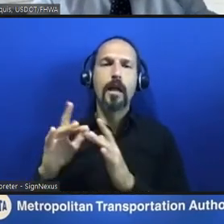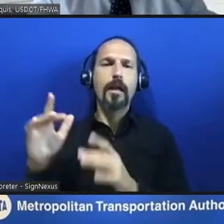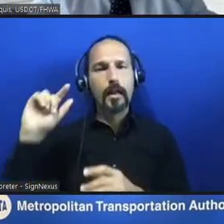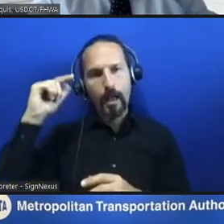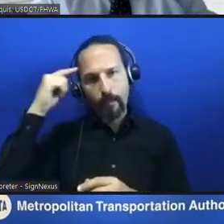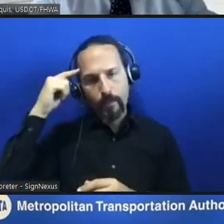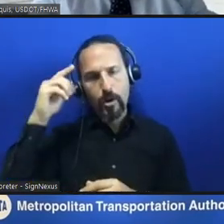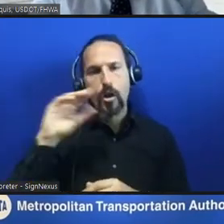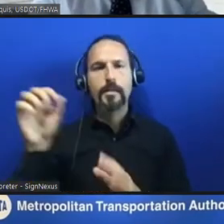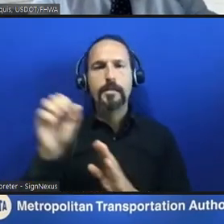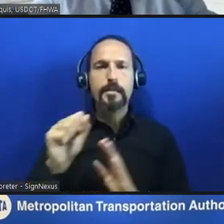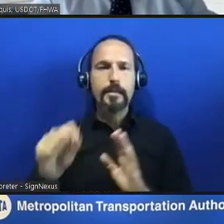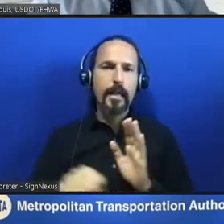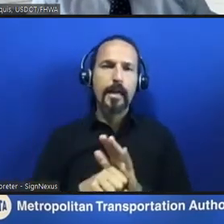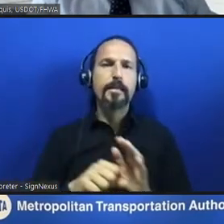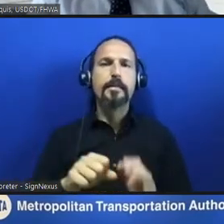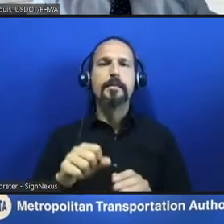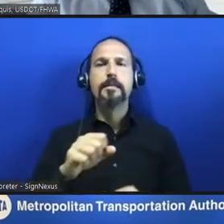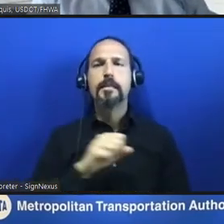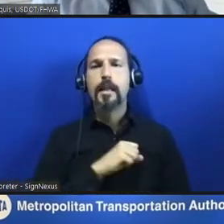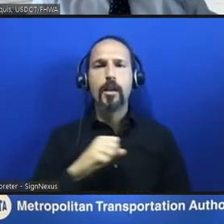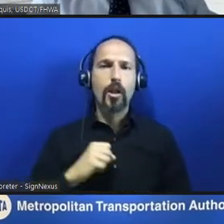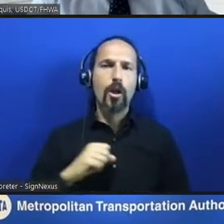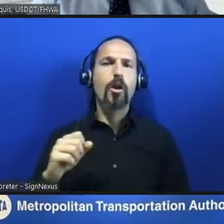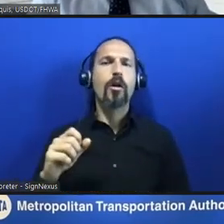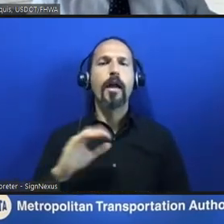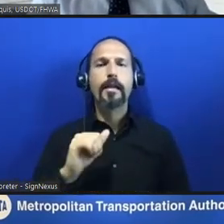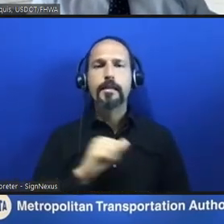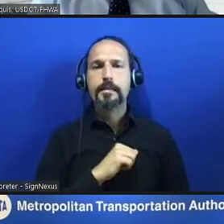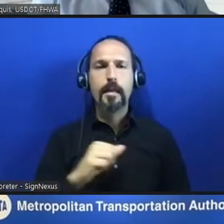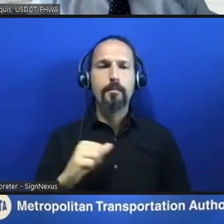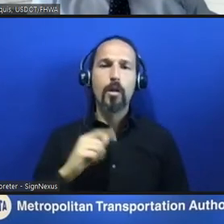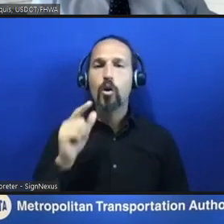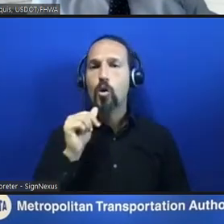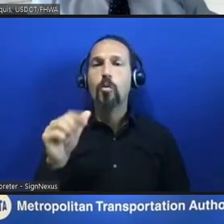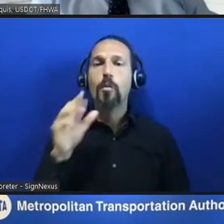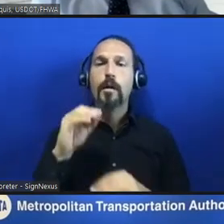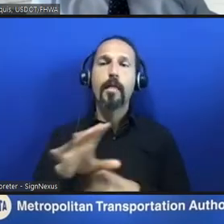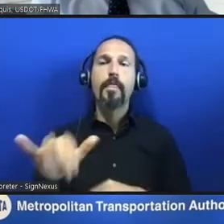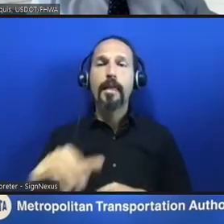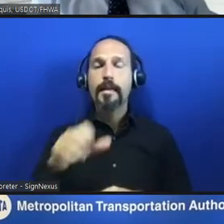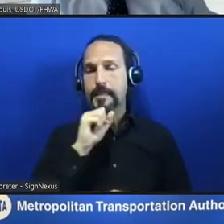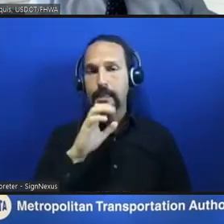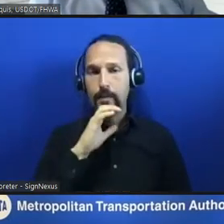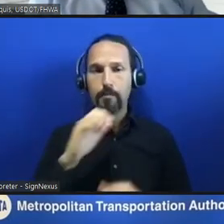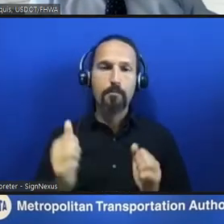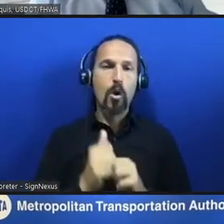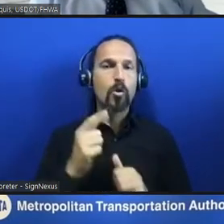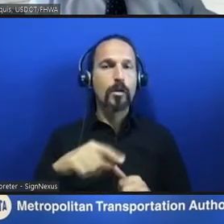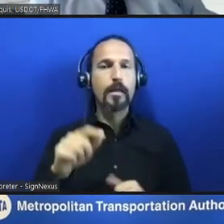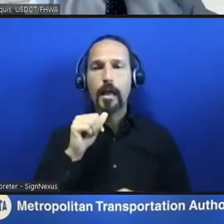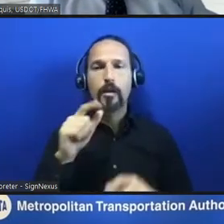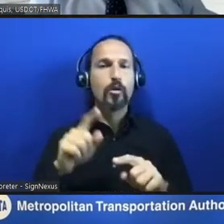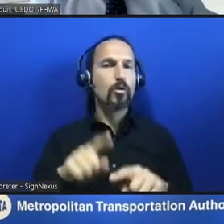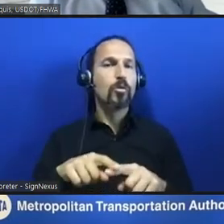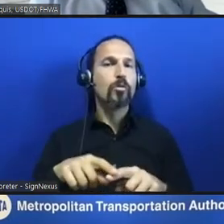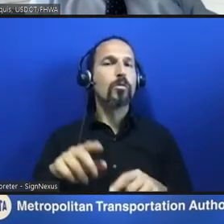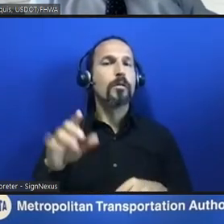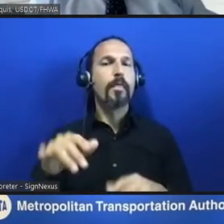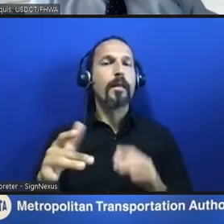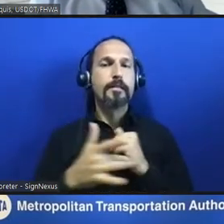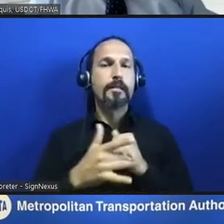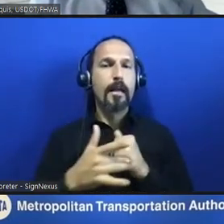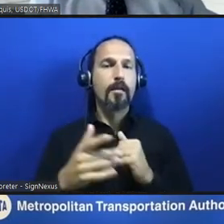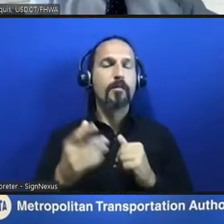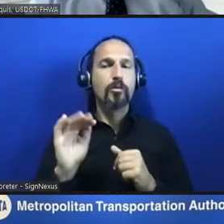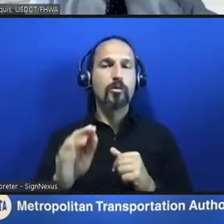Senators and State assemblymen the group of people who will be impacted enormously the elderly mostly do not use technology or own devices